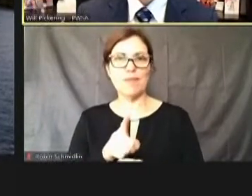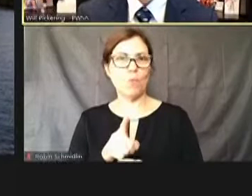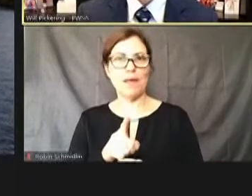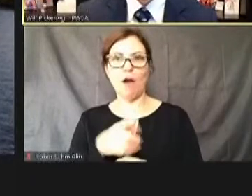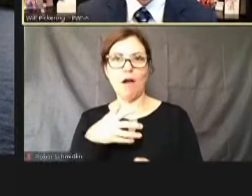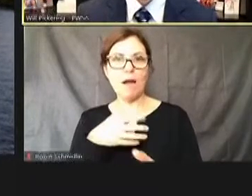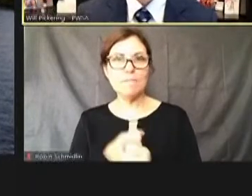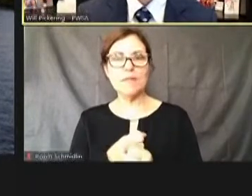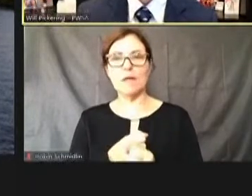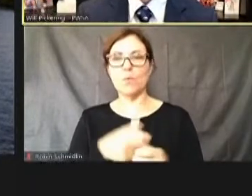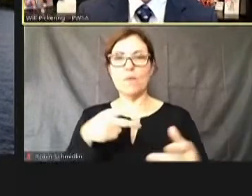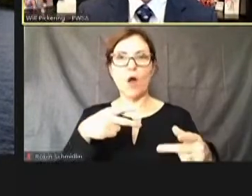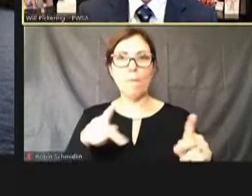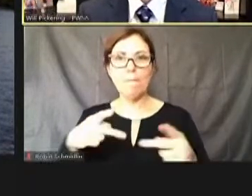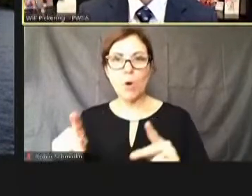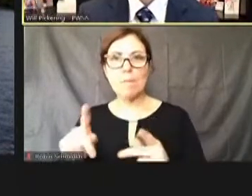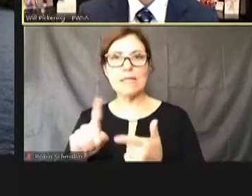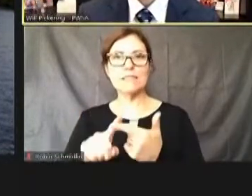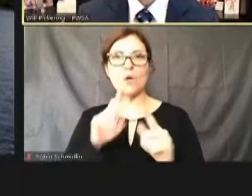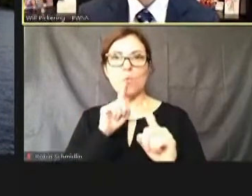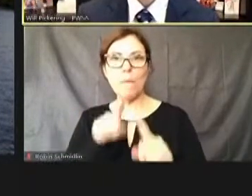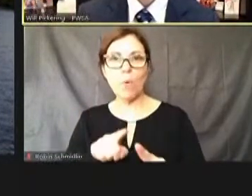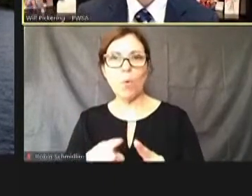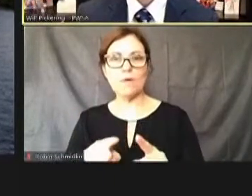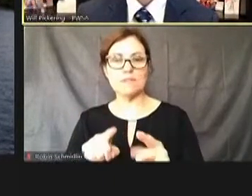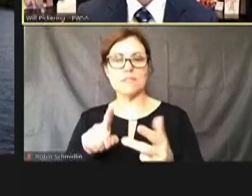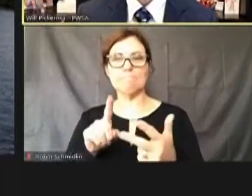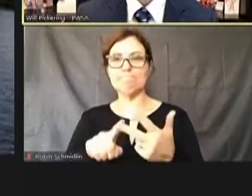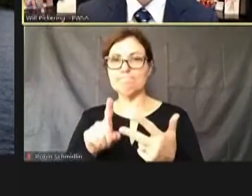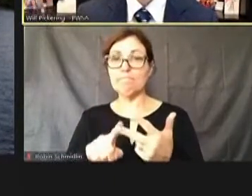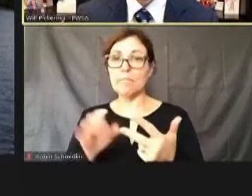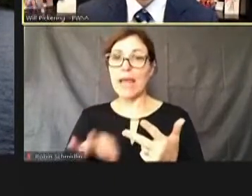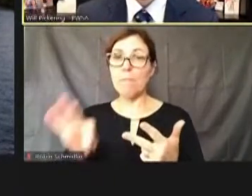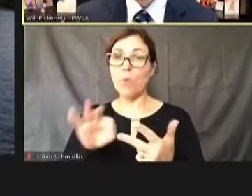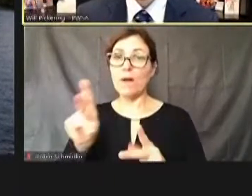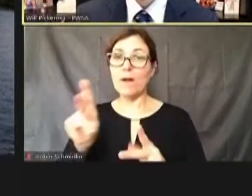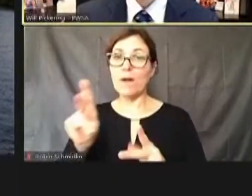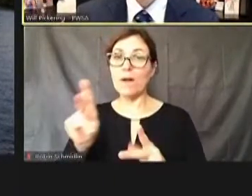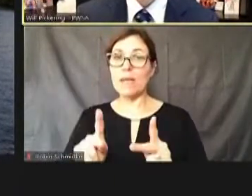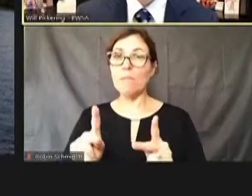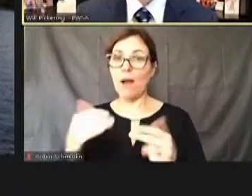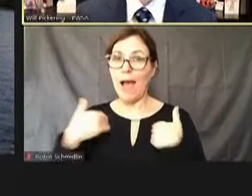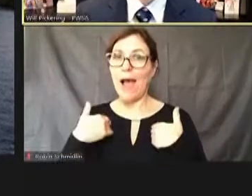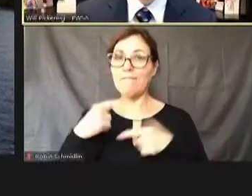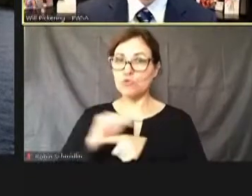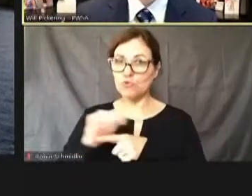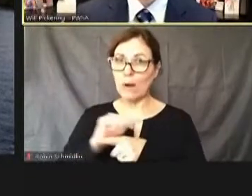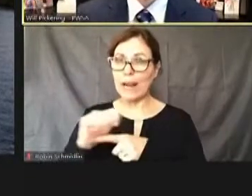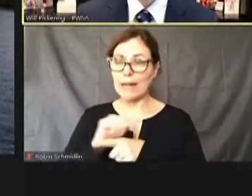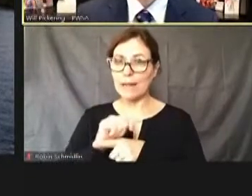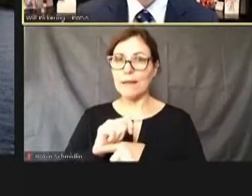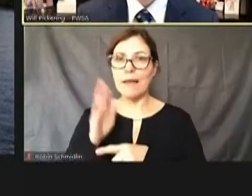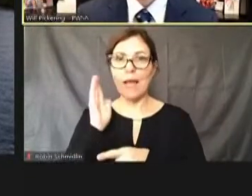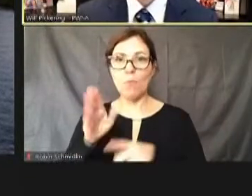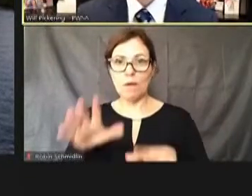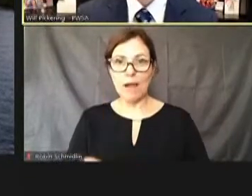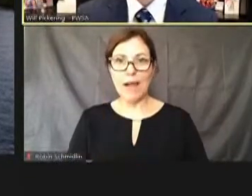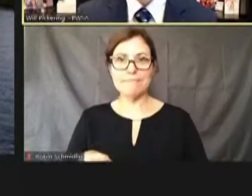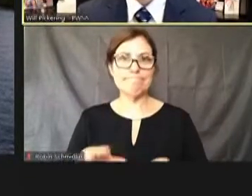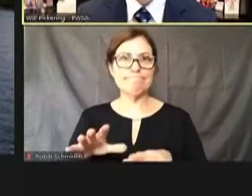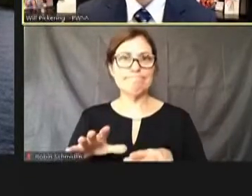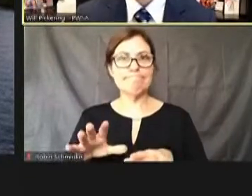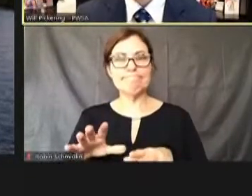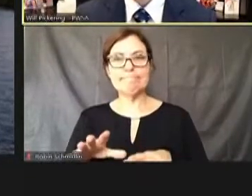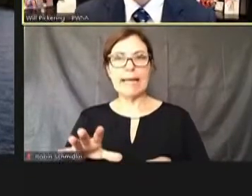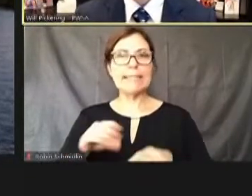permitting, all of our reporting, and also very importantly, that our people are getting trained and that they take ownership. Environmental compliance is not